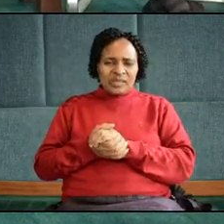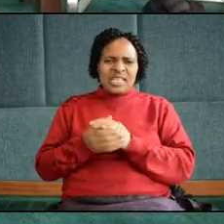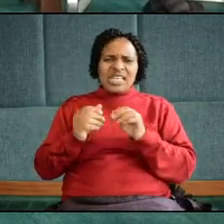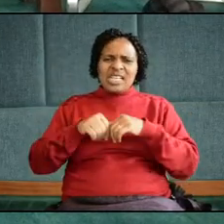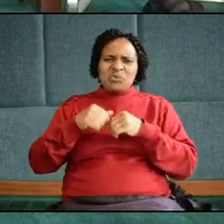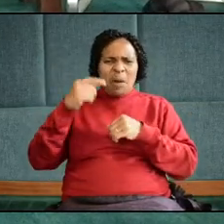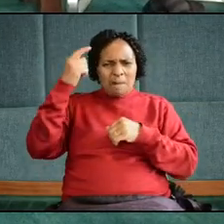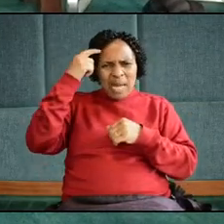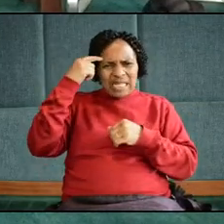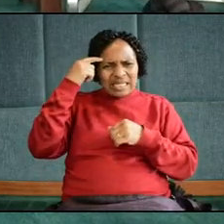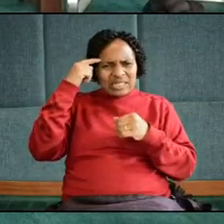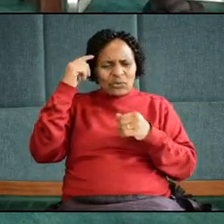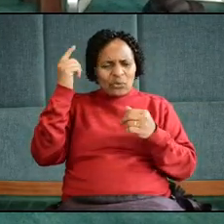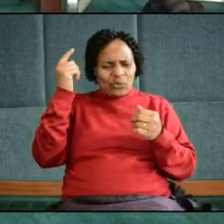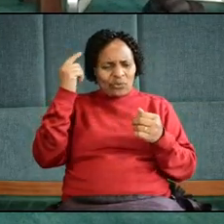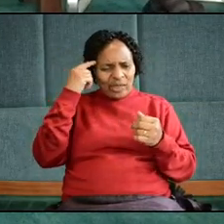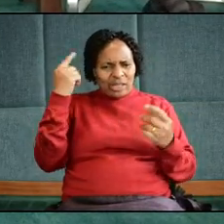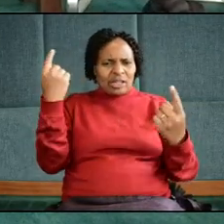motive in your heart?